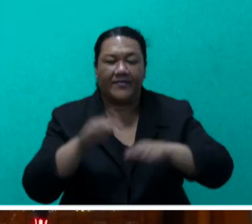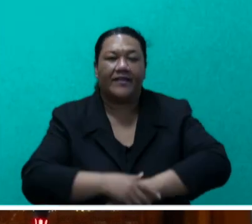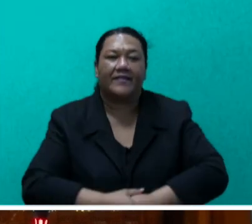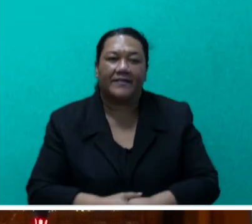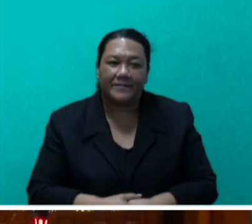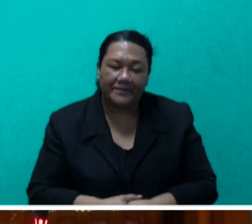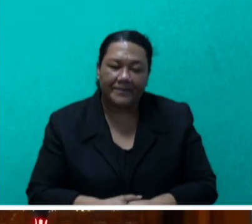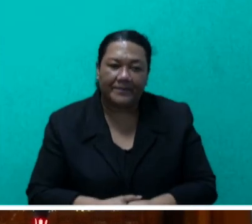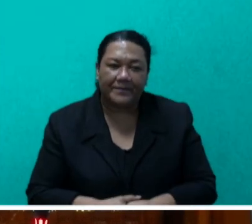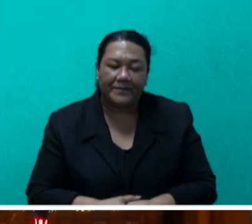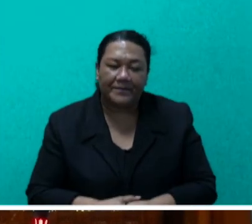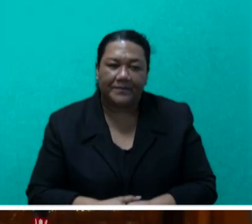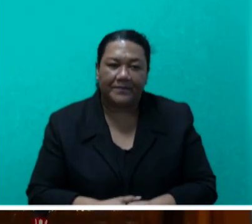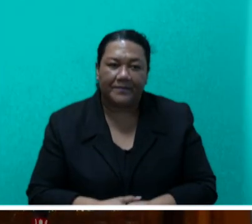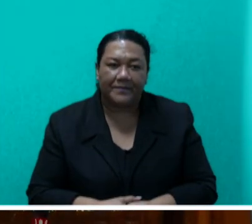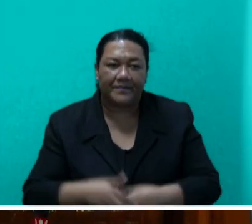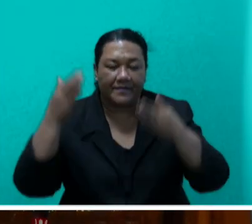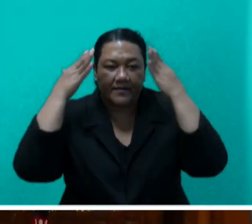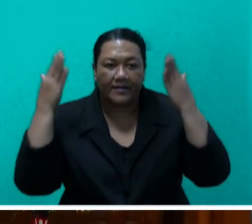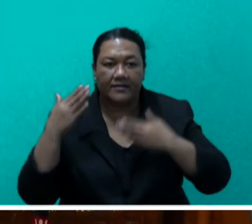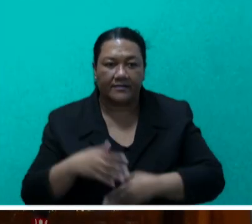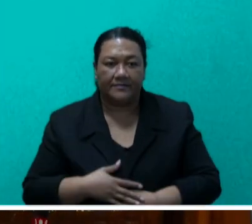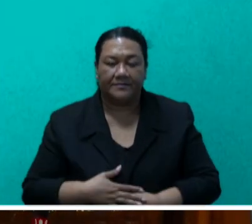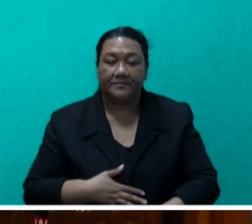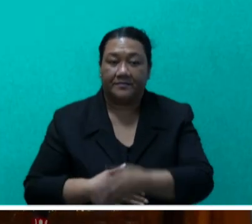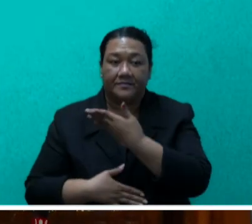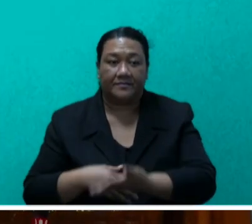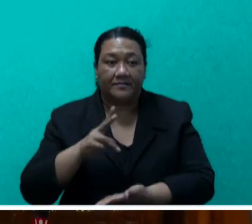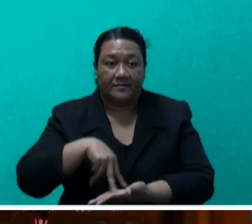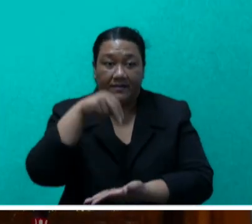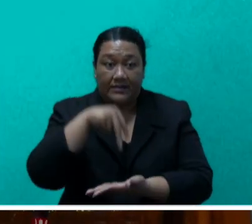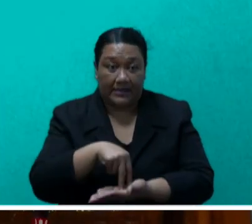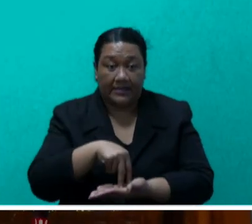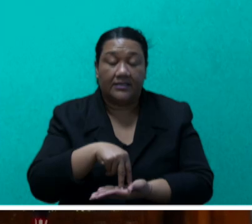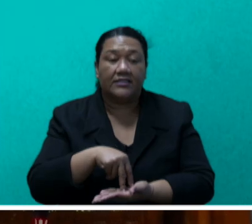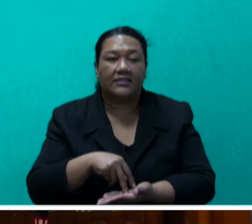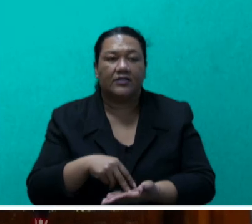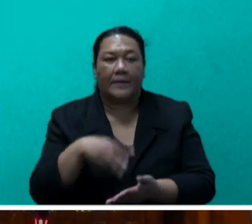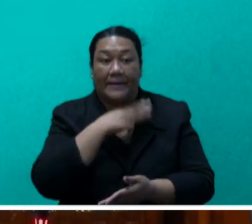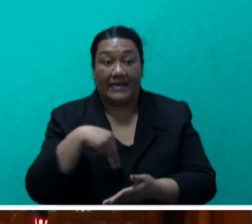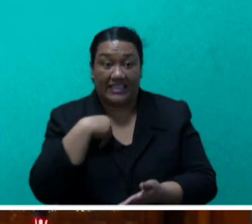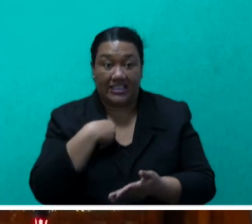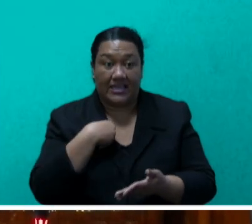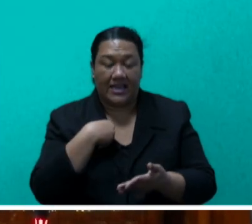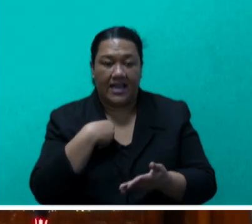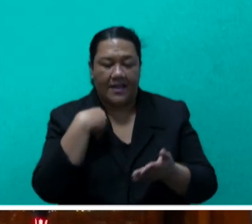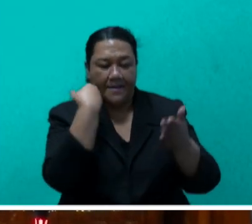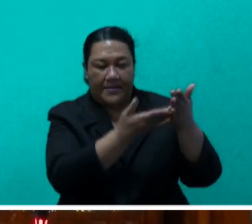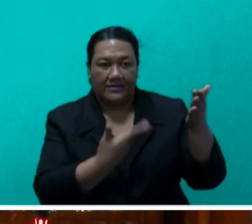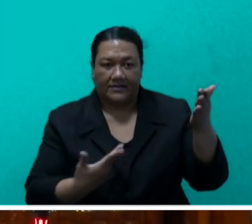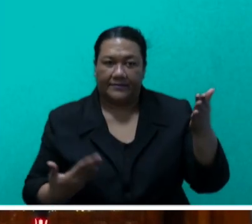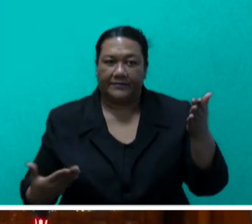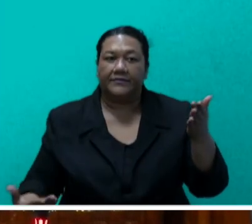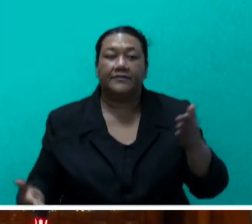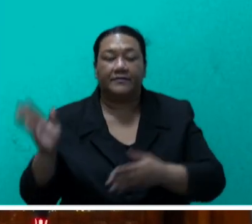Mr. Speaker, sir, I rise to provide a ministerial statement to share with you